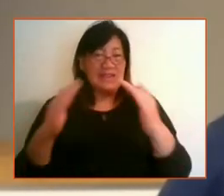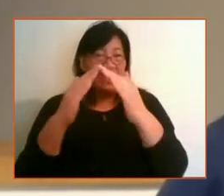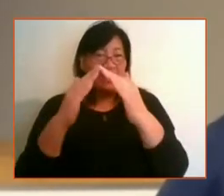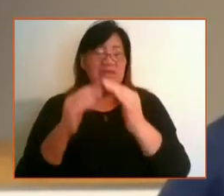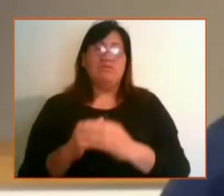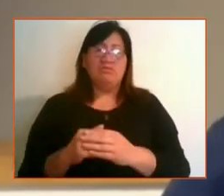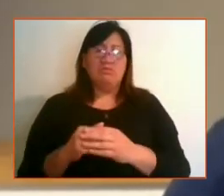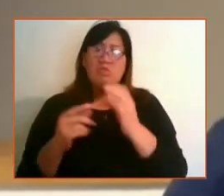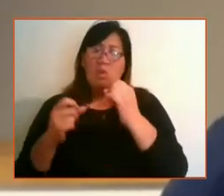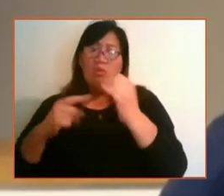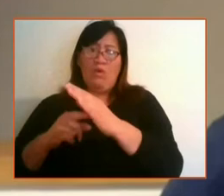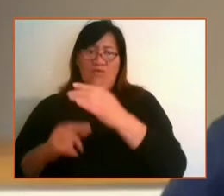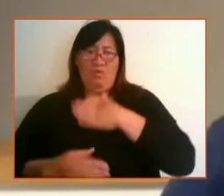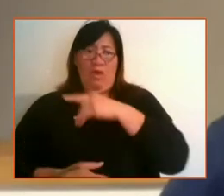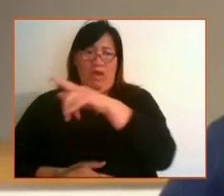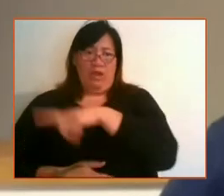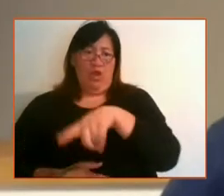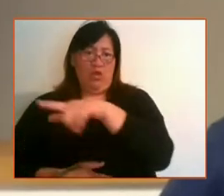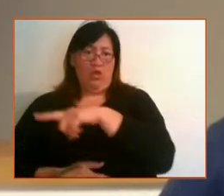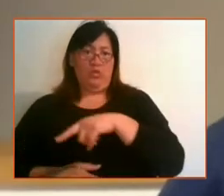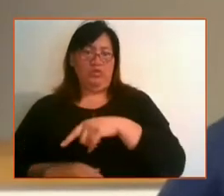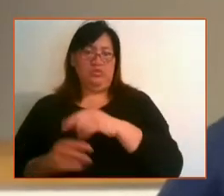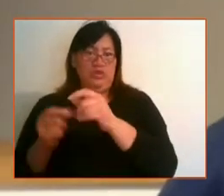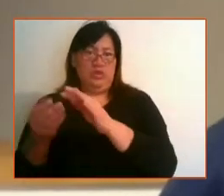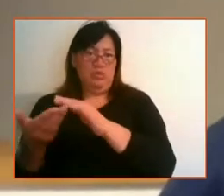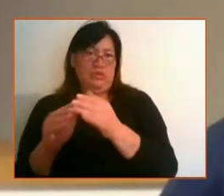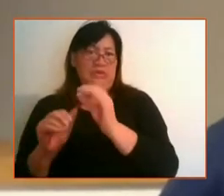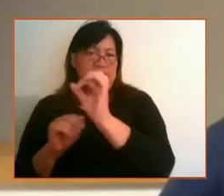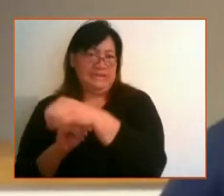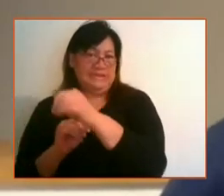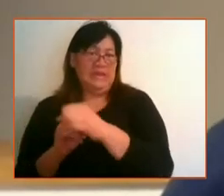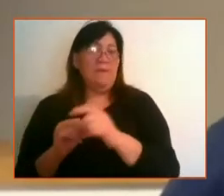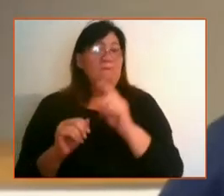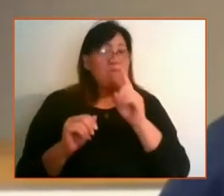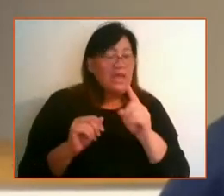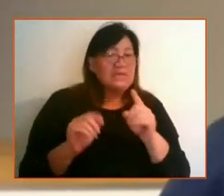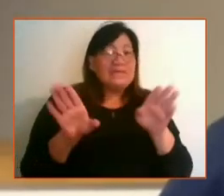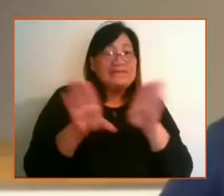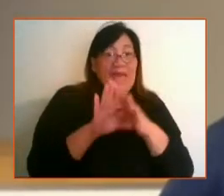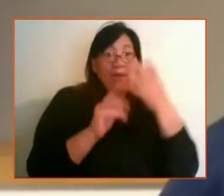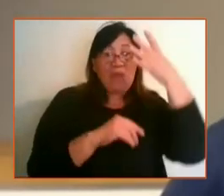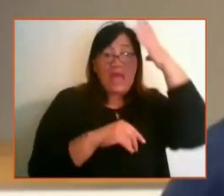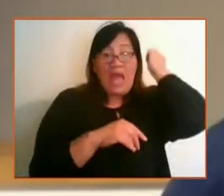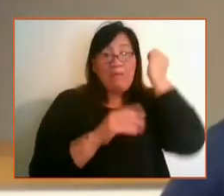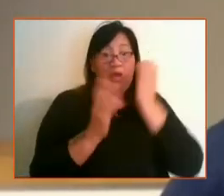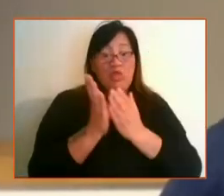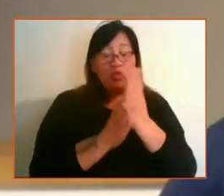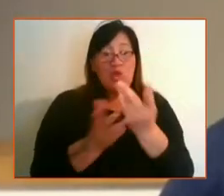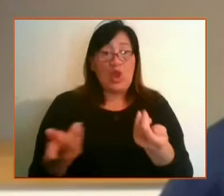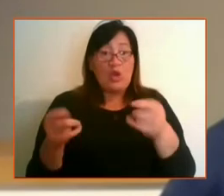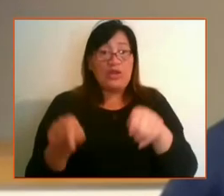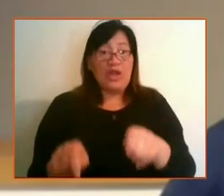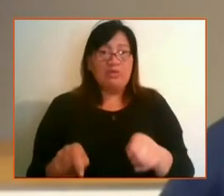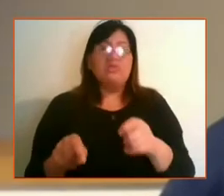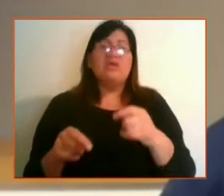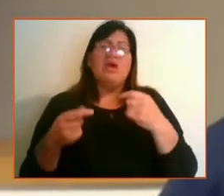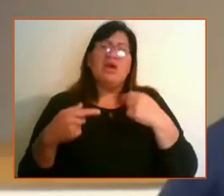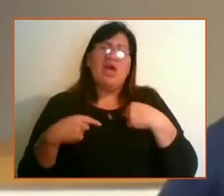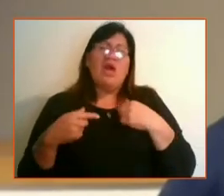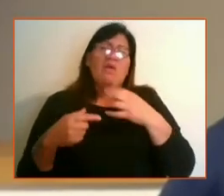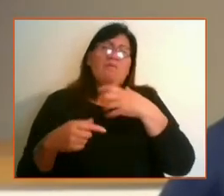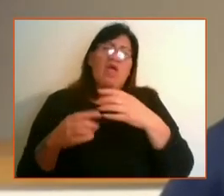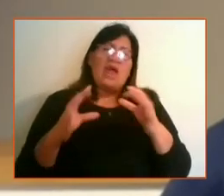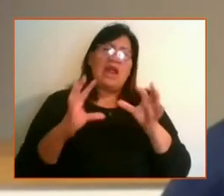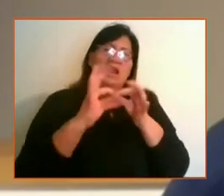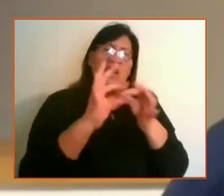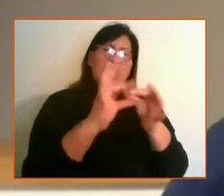area locally. But I have, perhaps as Carmel has, during lockdown, had a lot of connection with the arts, culture